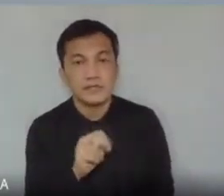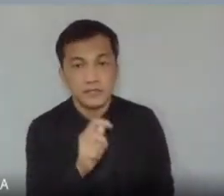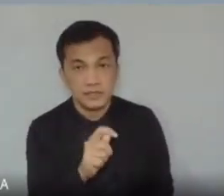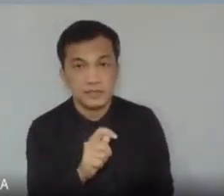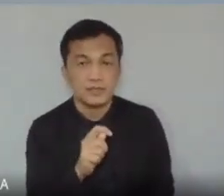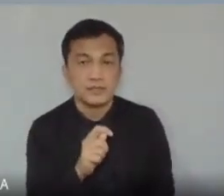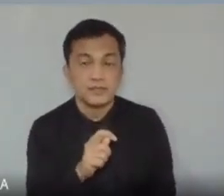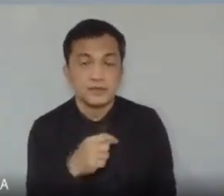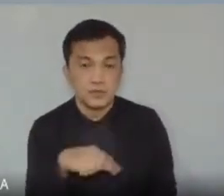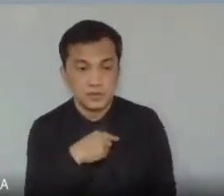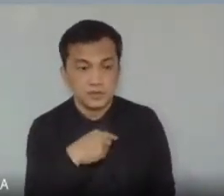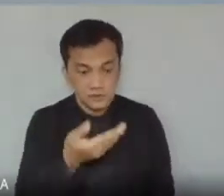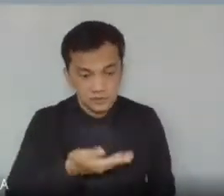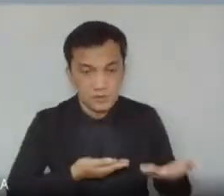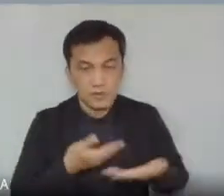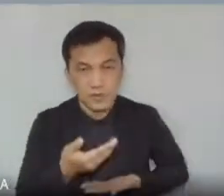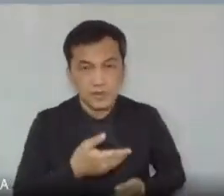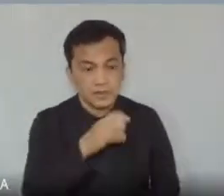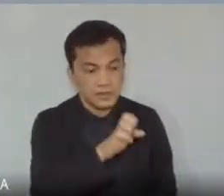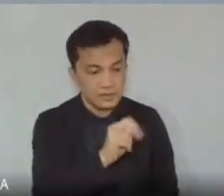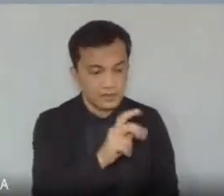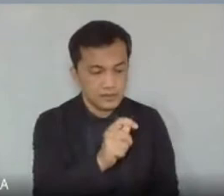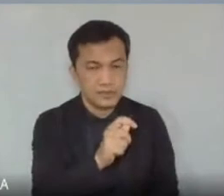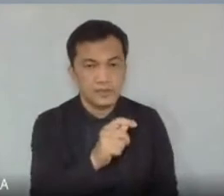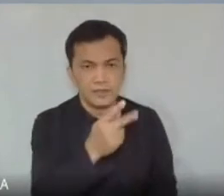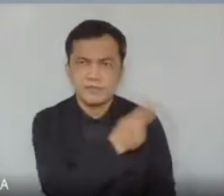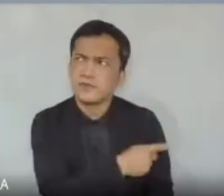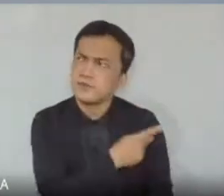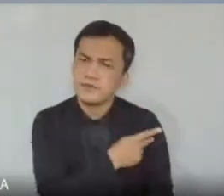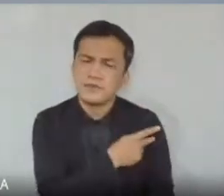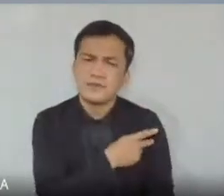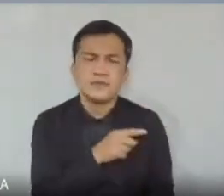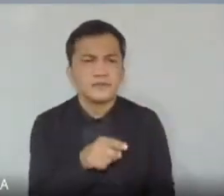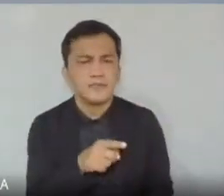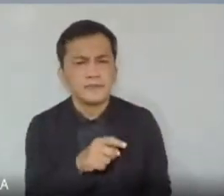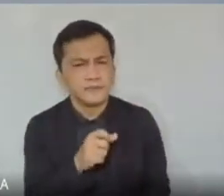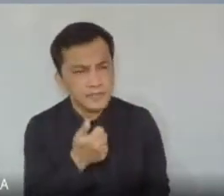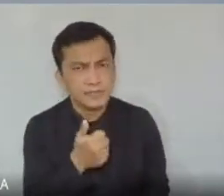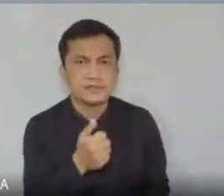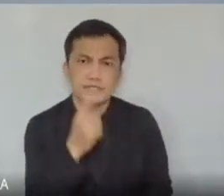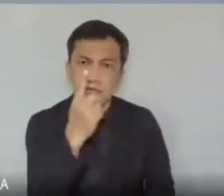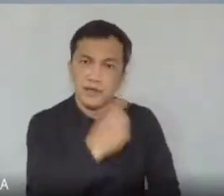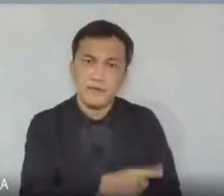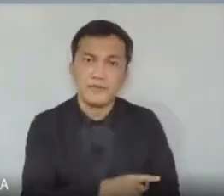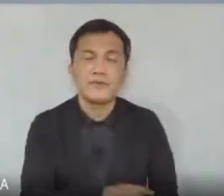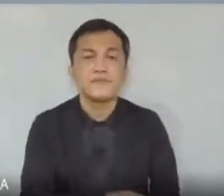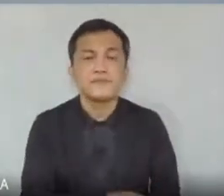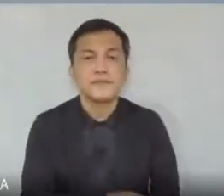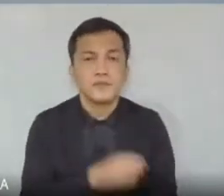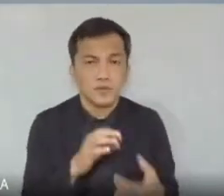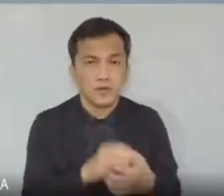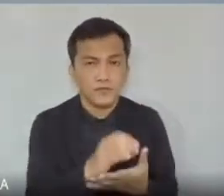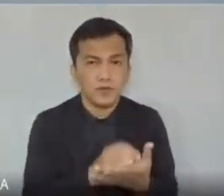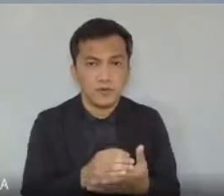obstetrical patients also at 15 in a day. So they don't have to go to our hospitals or to their